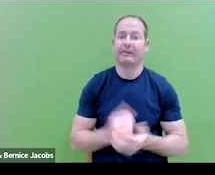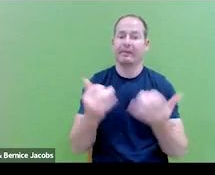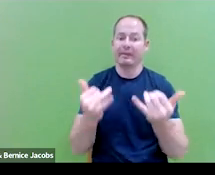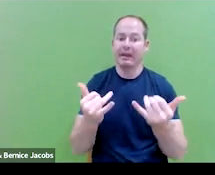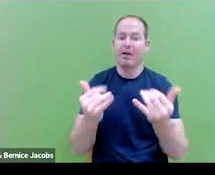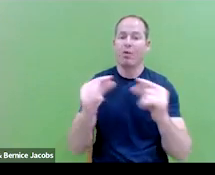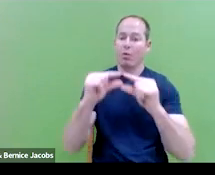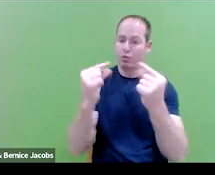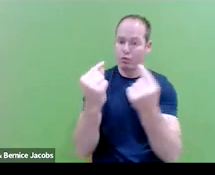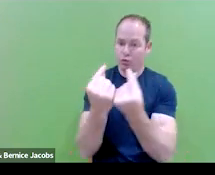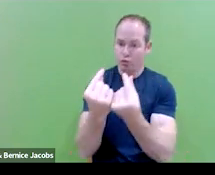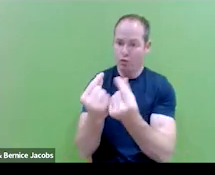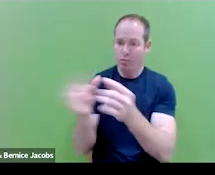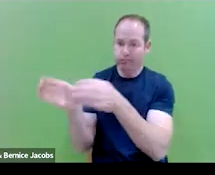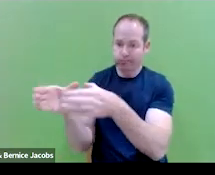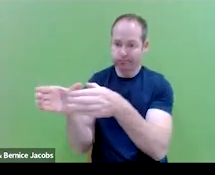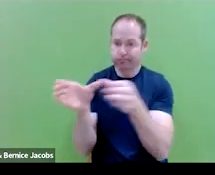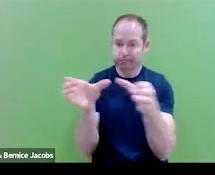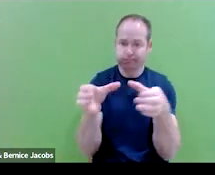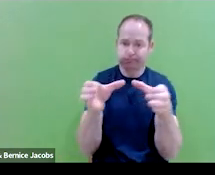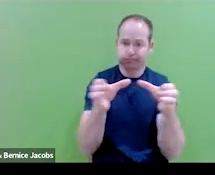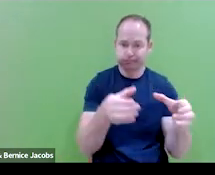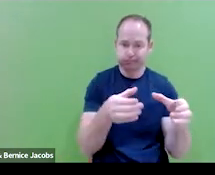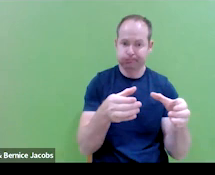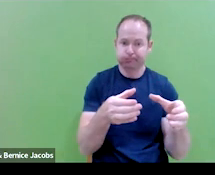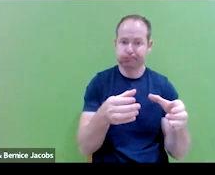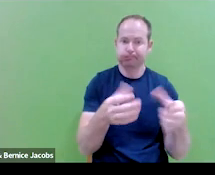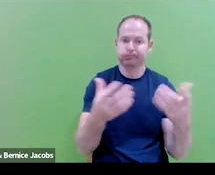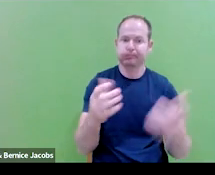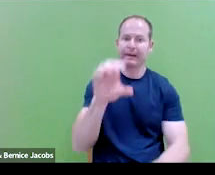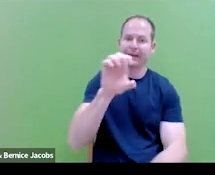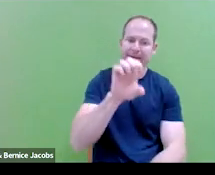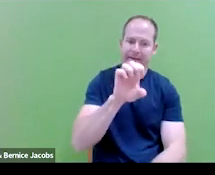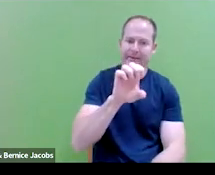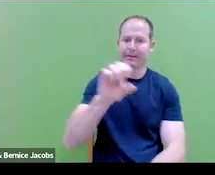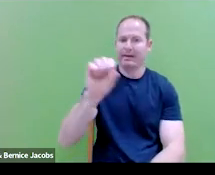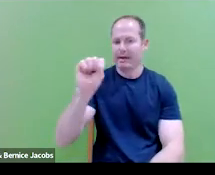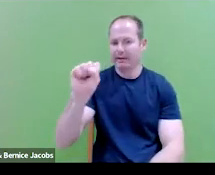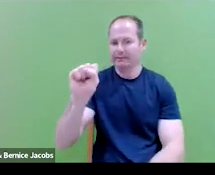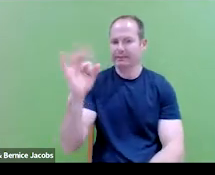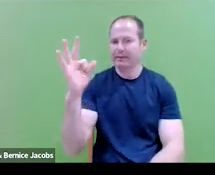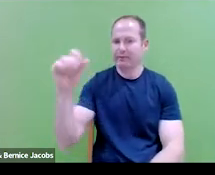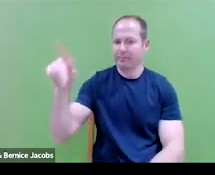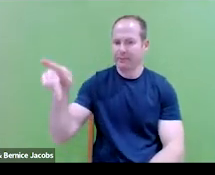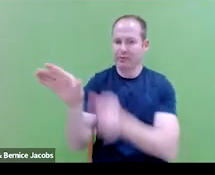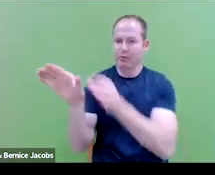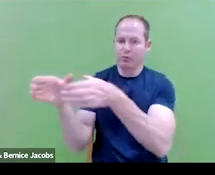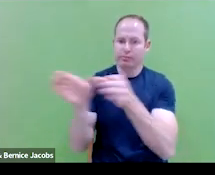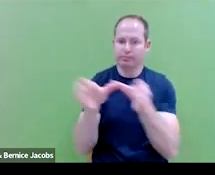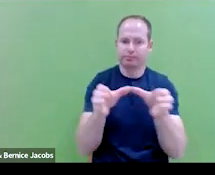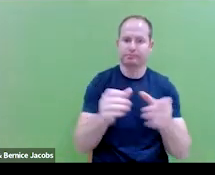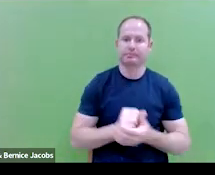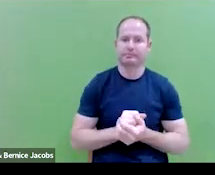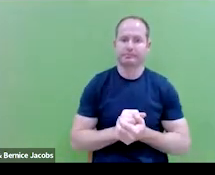them according to the starting letters of each of them, it becomes equitable,